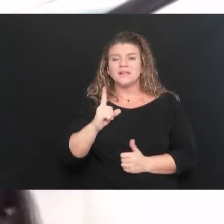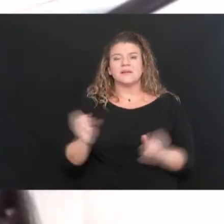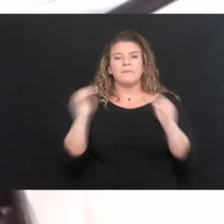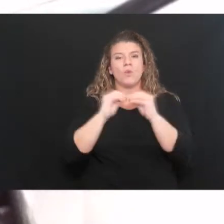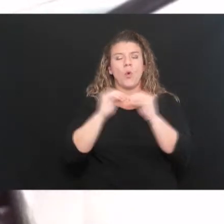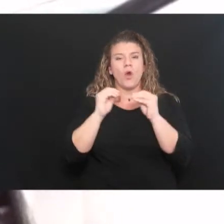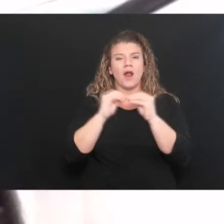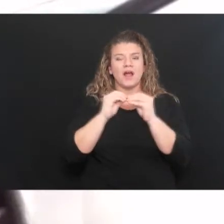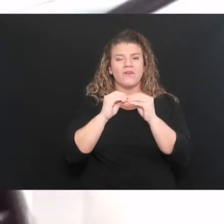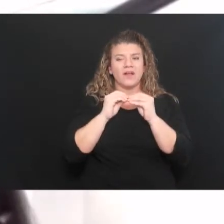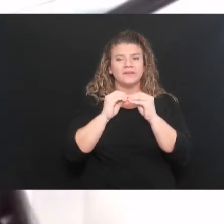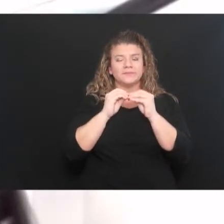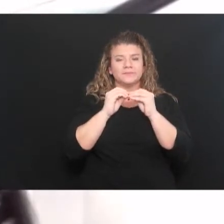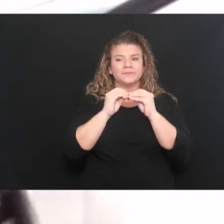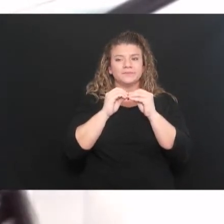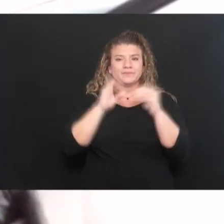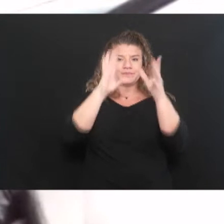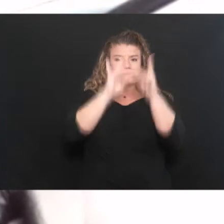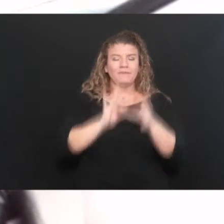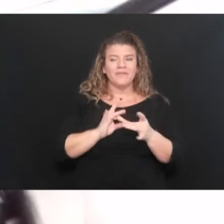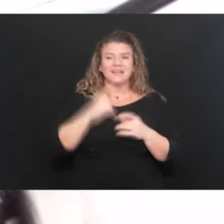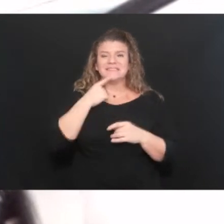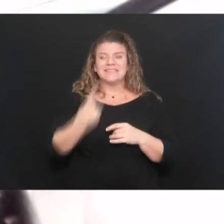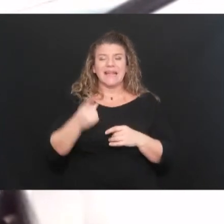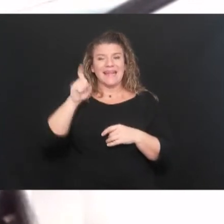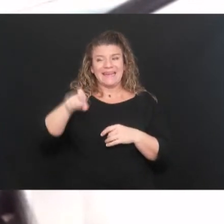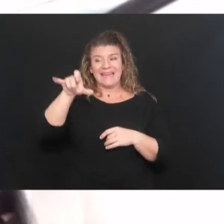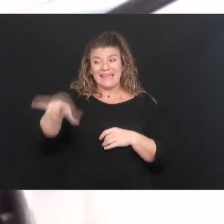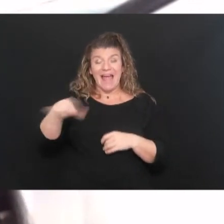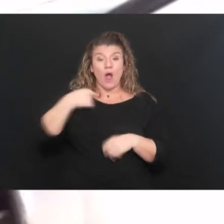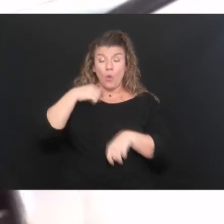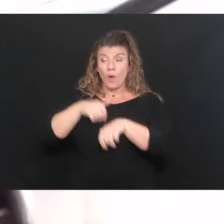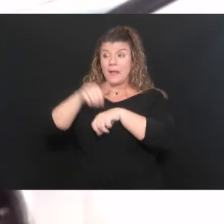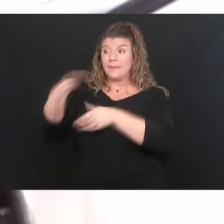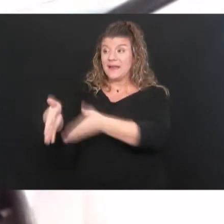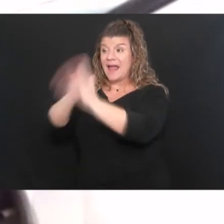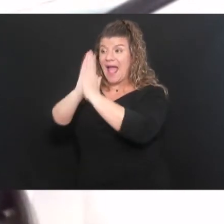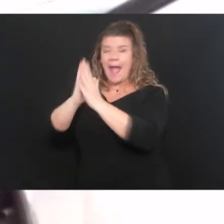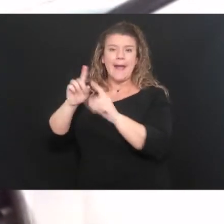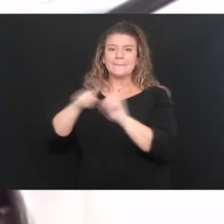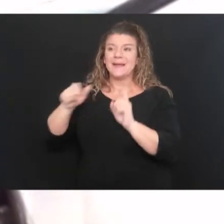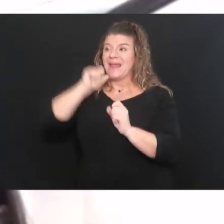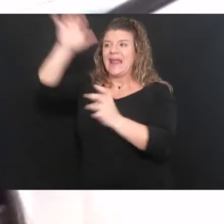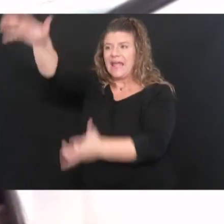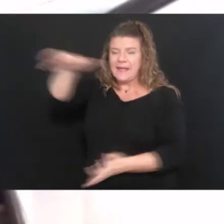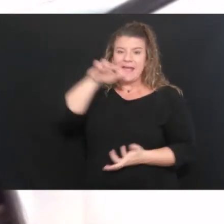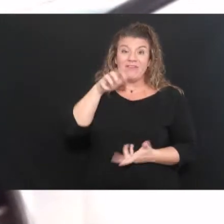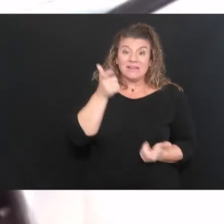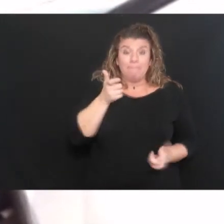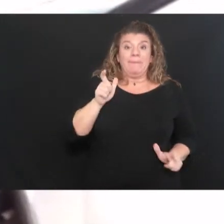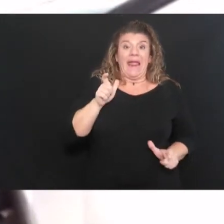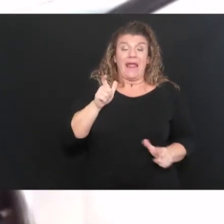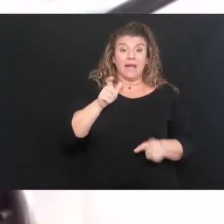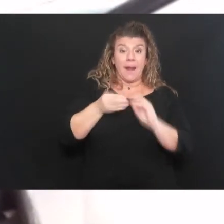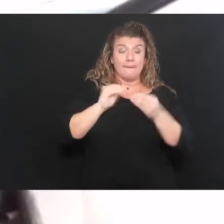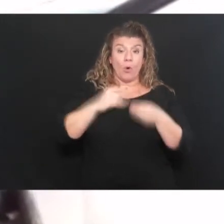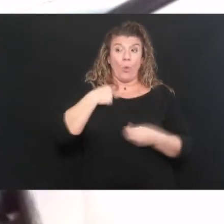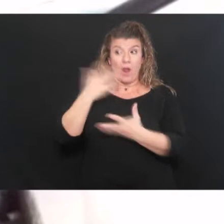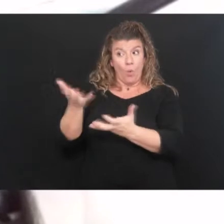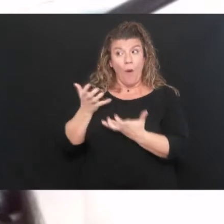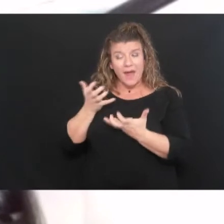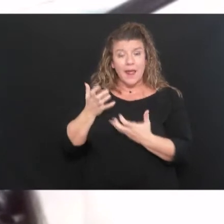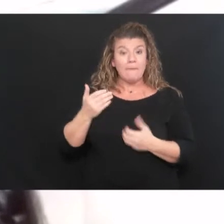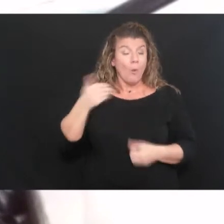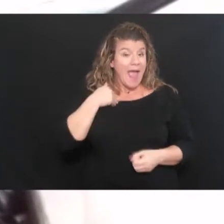message that's being sent out for it. But unfortunately, we were not given a larger supply that we had requested. But we have